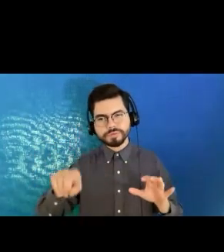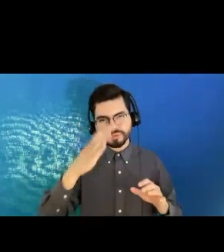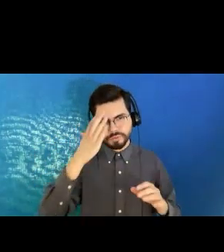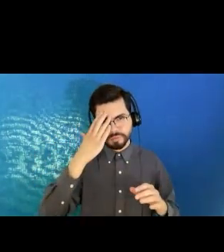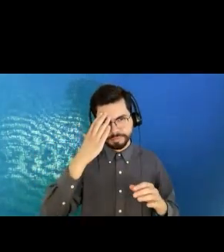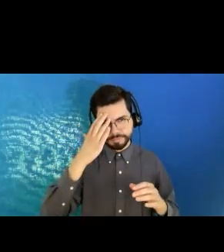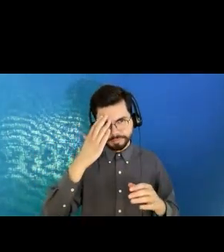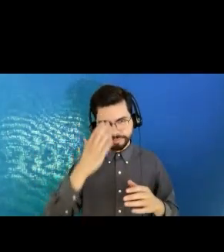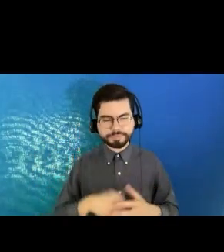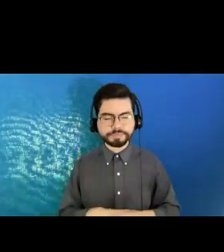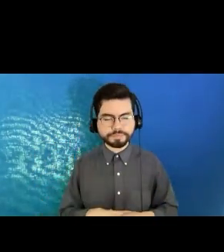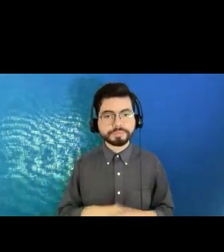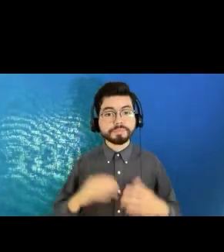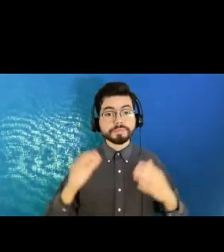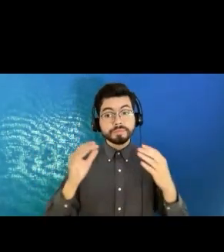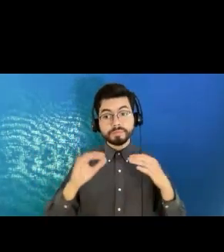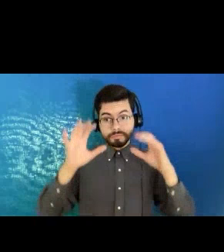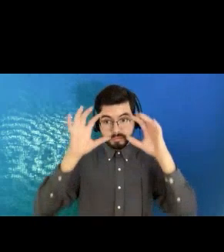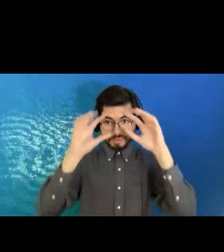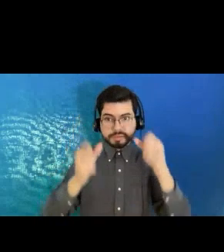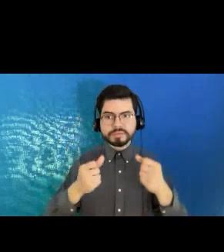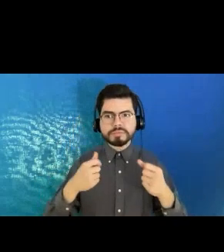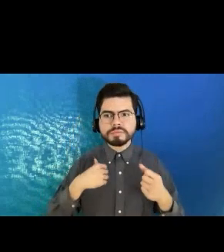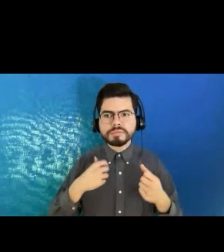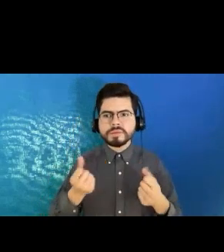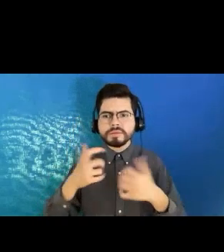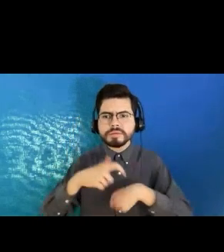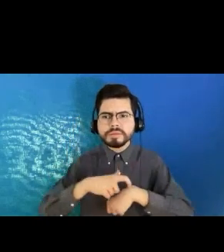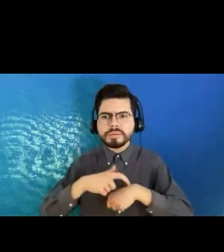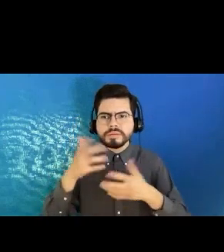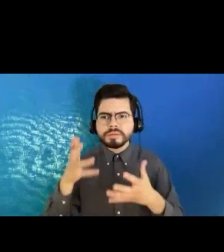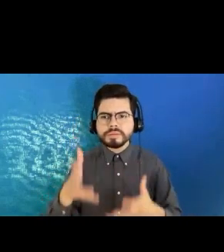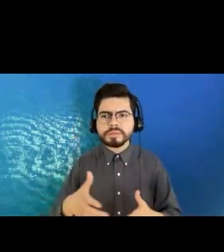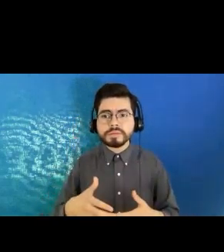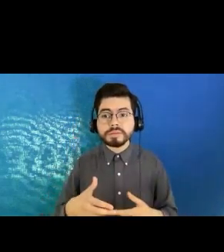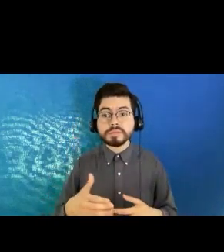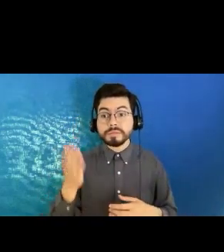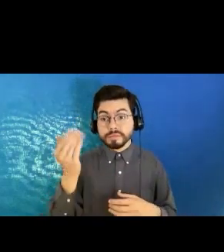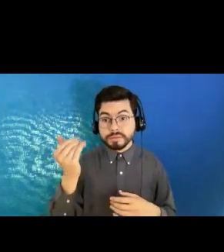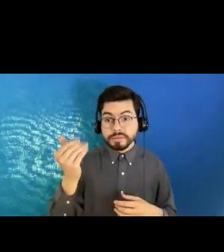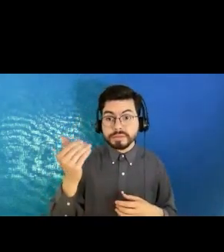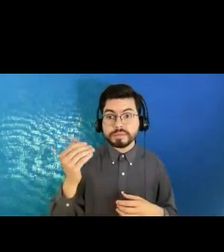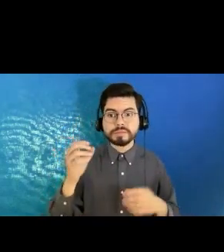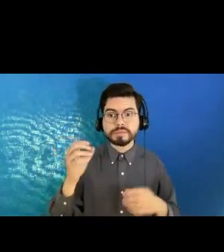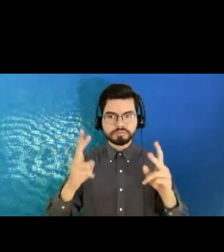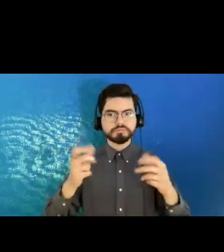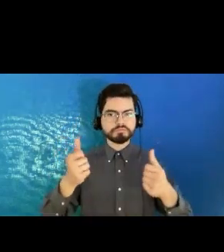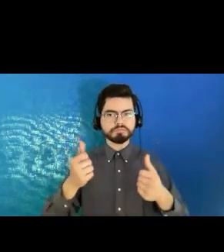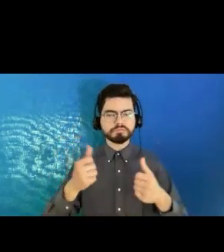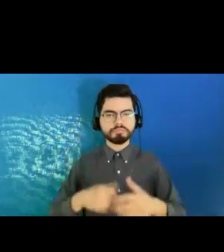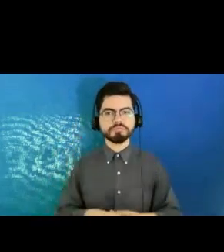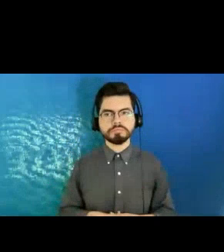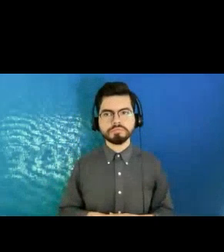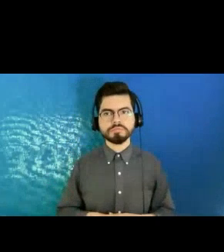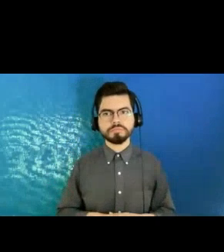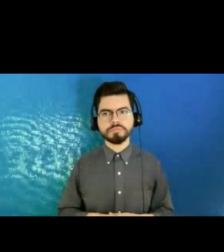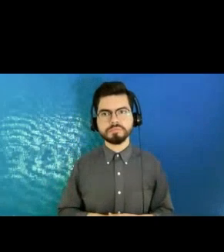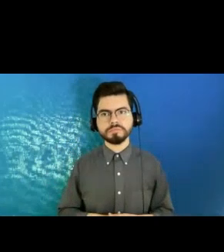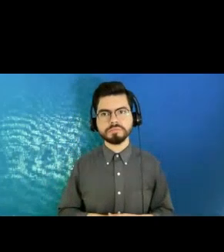Bison. I don't know how much time do I have left. 15, okay, that should do it.